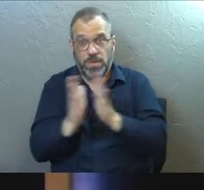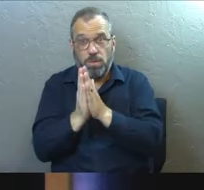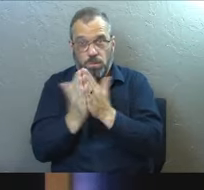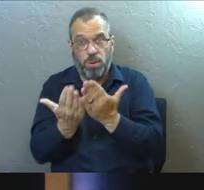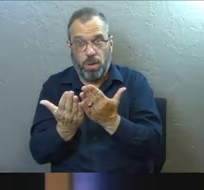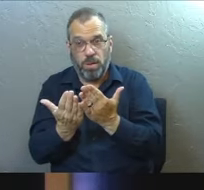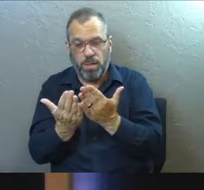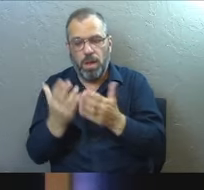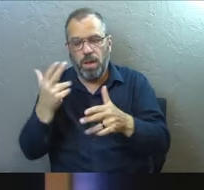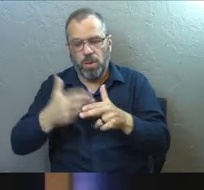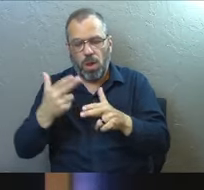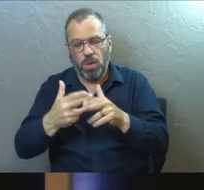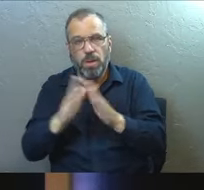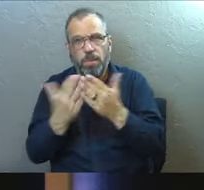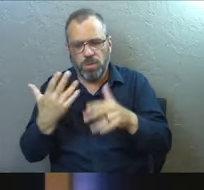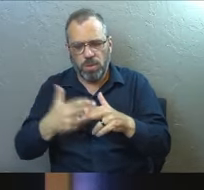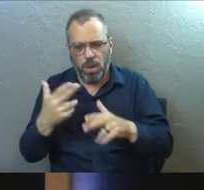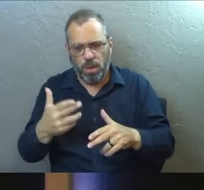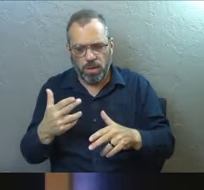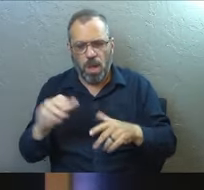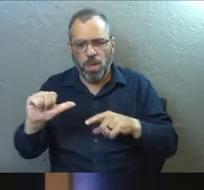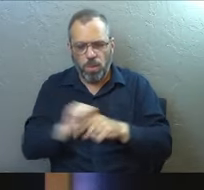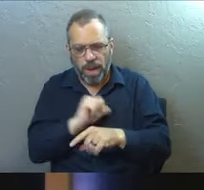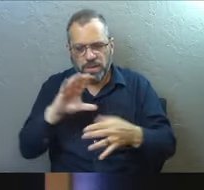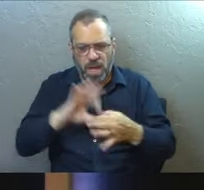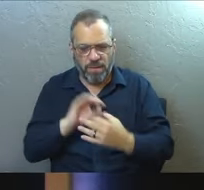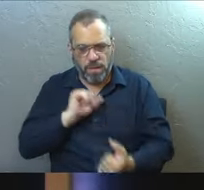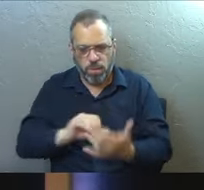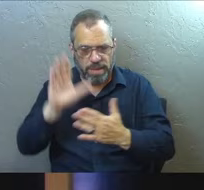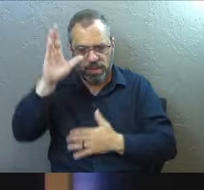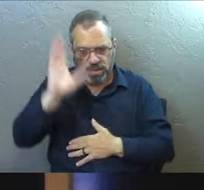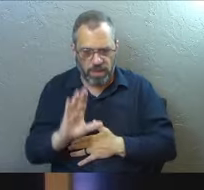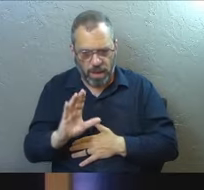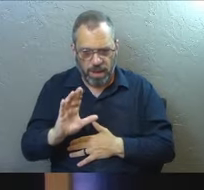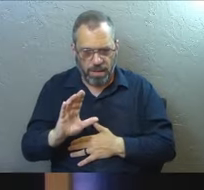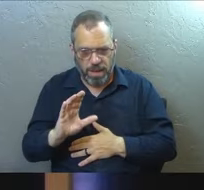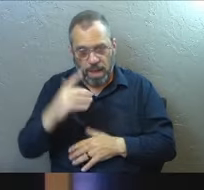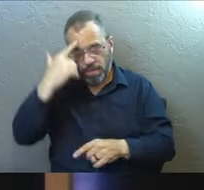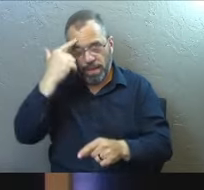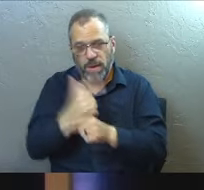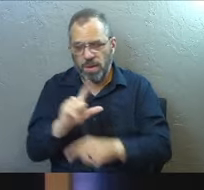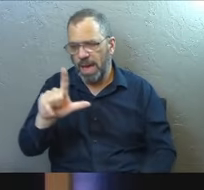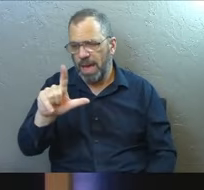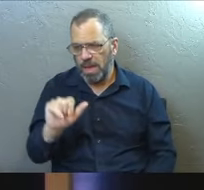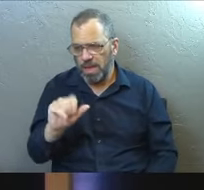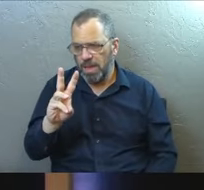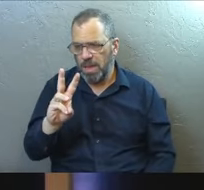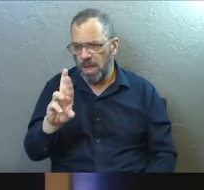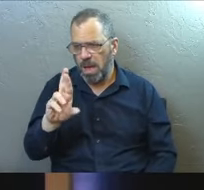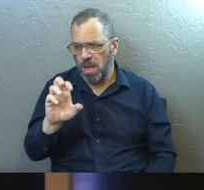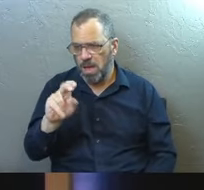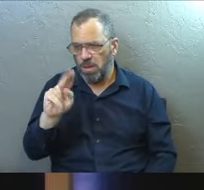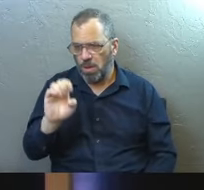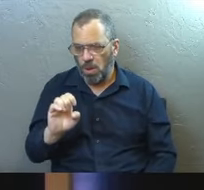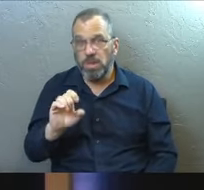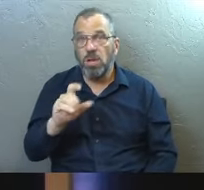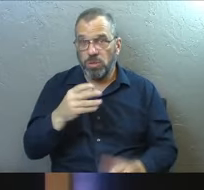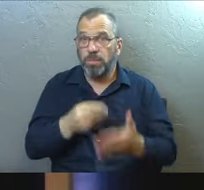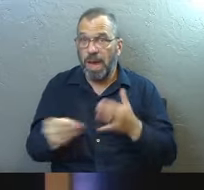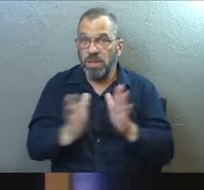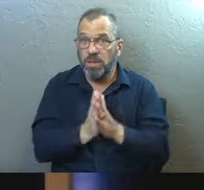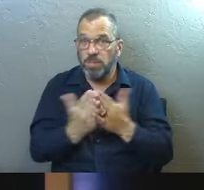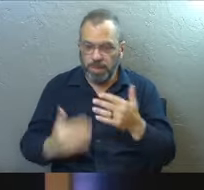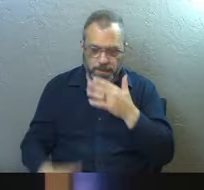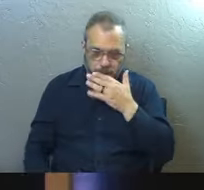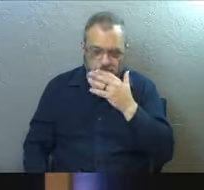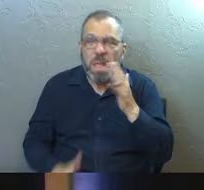book. This book is called The Practice of the Presence of God by a guy named Brother Lawrence, and it's awesome. And everybody should get it.